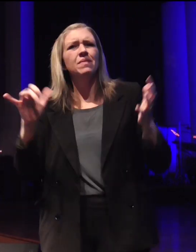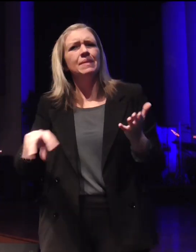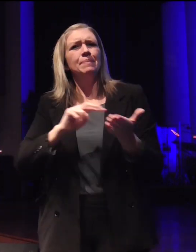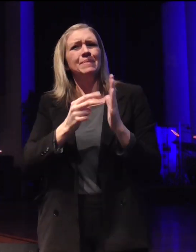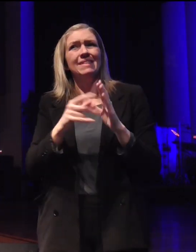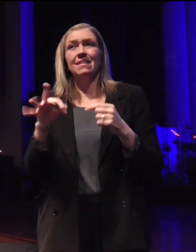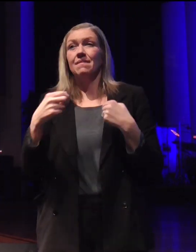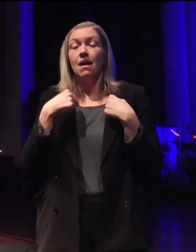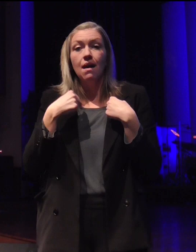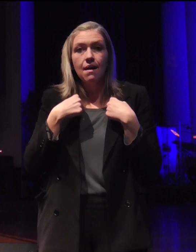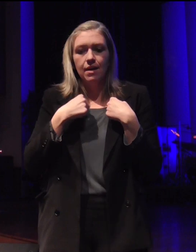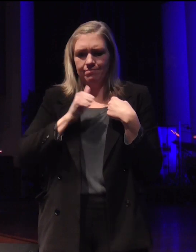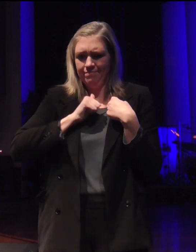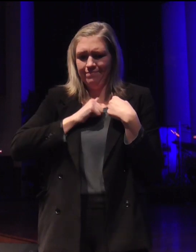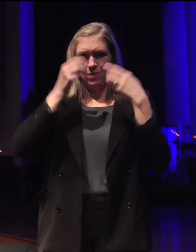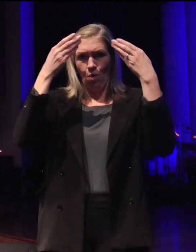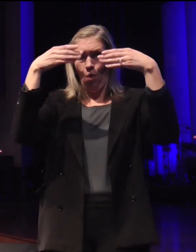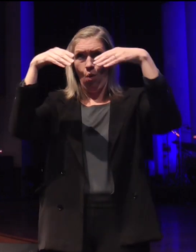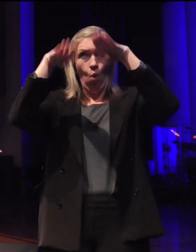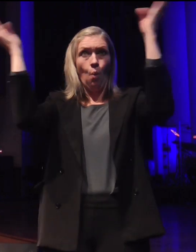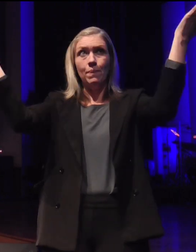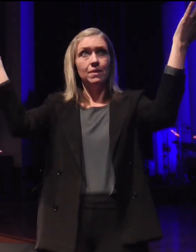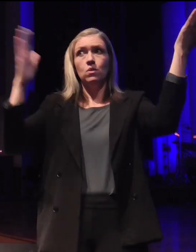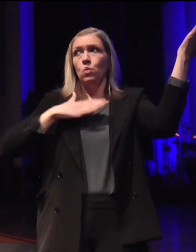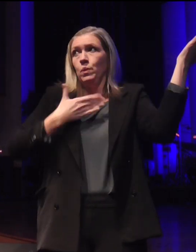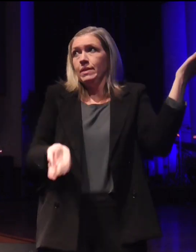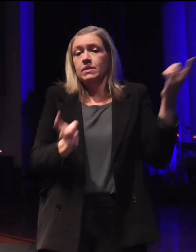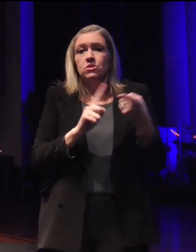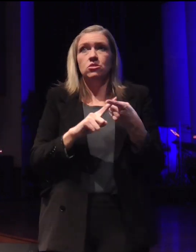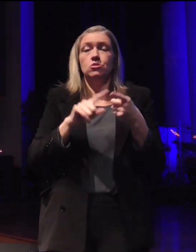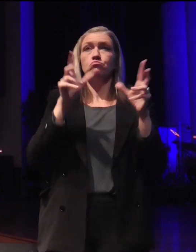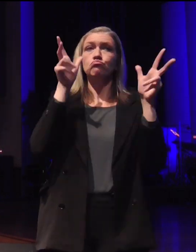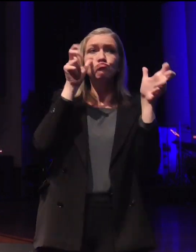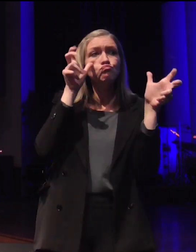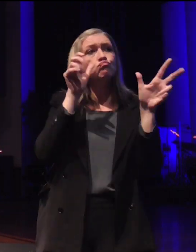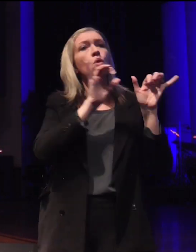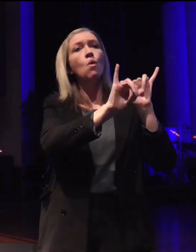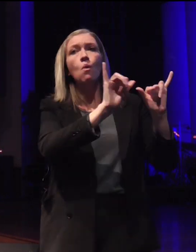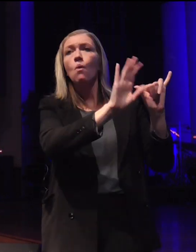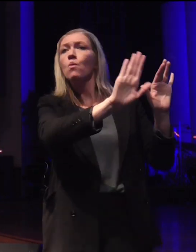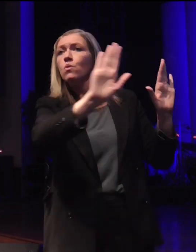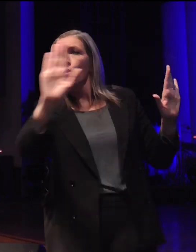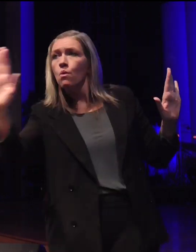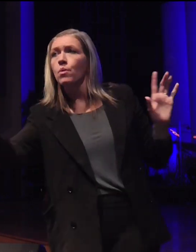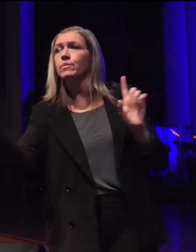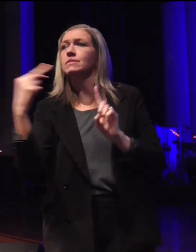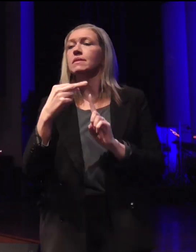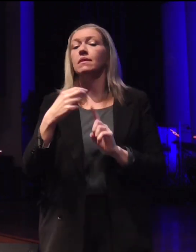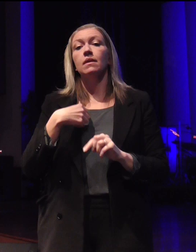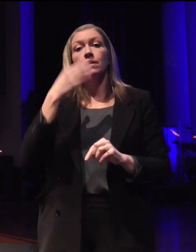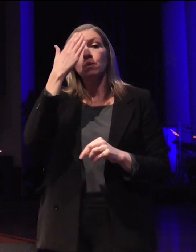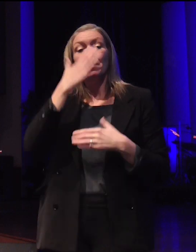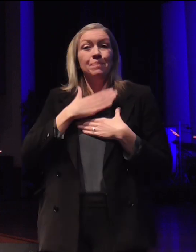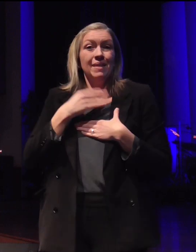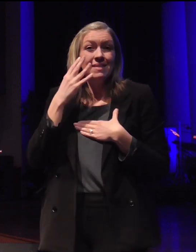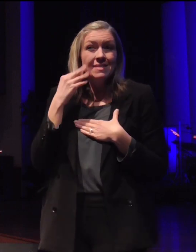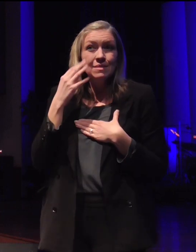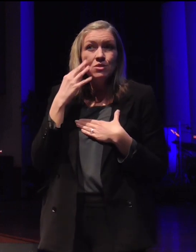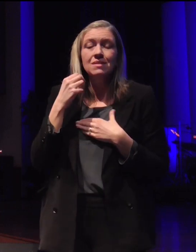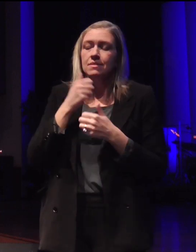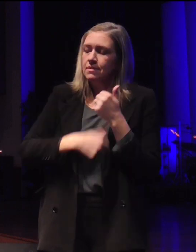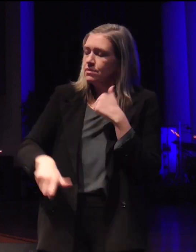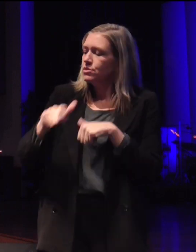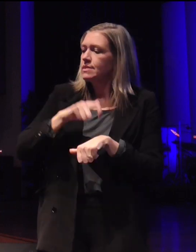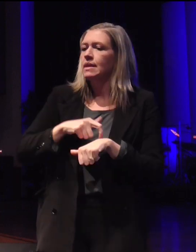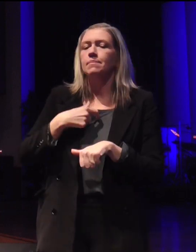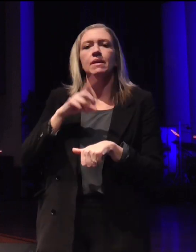was open at the top? If I was willing to see from different perspectives? Because I know from my experience, every time I've